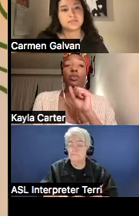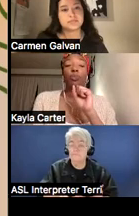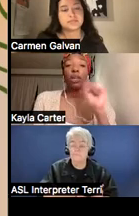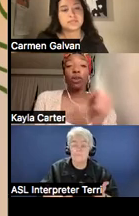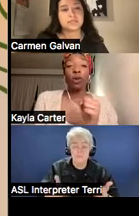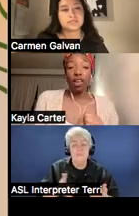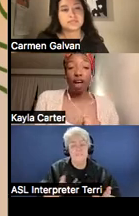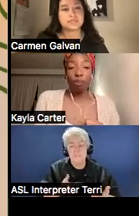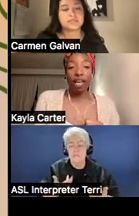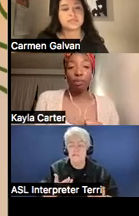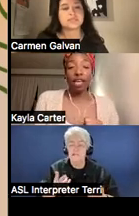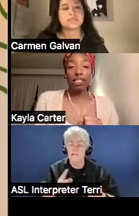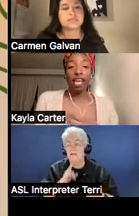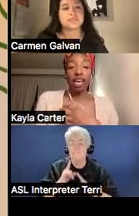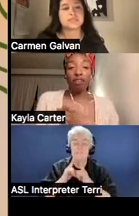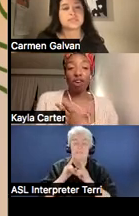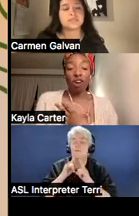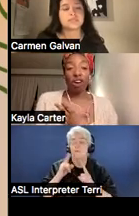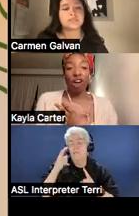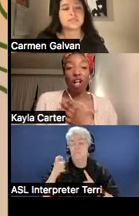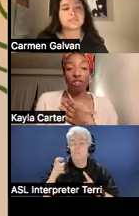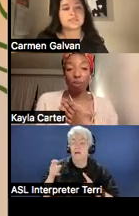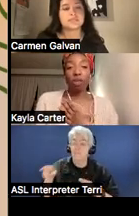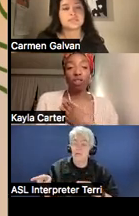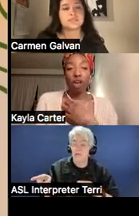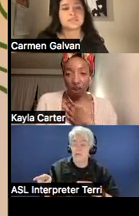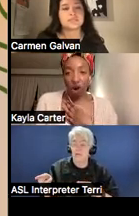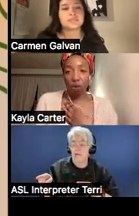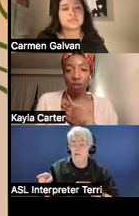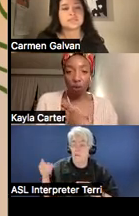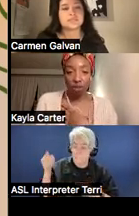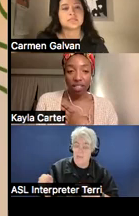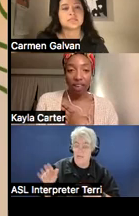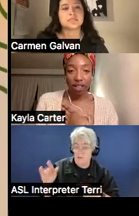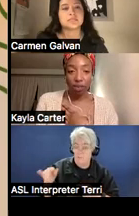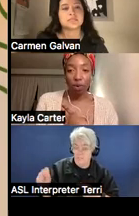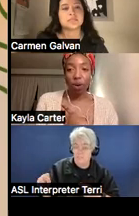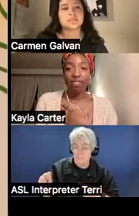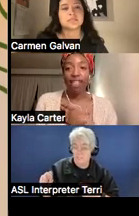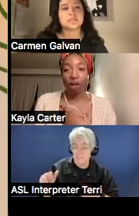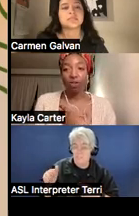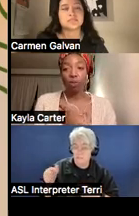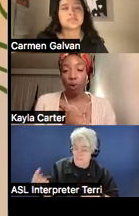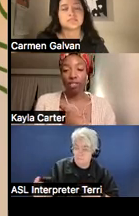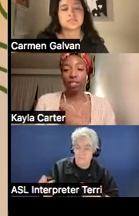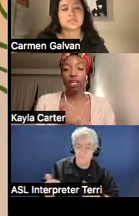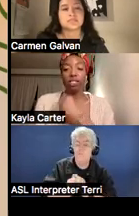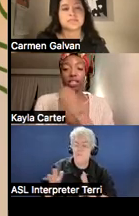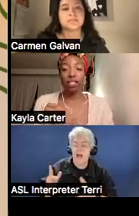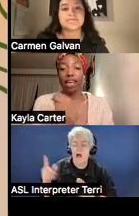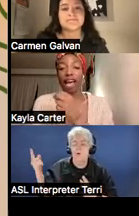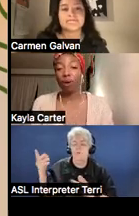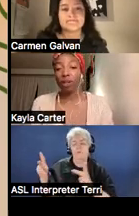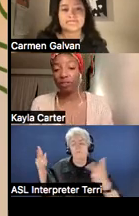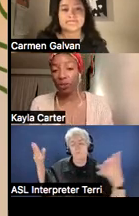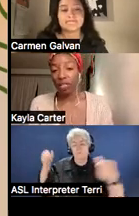feel a superiority complex because they cover all of their bills on their own and don't receive any support. And that also points to